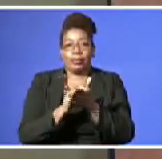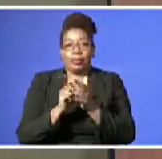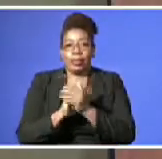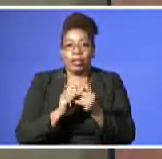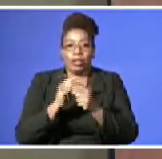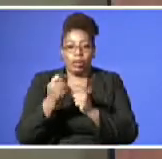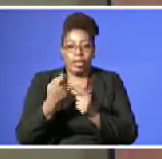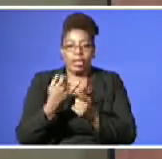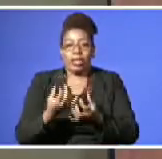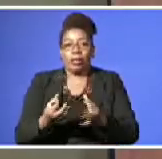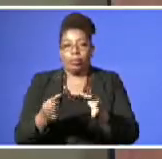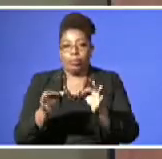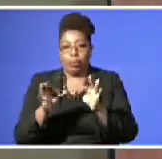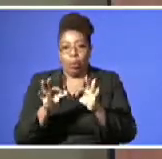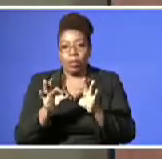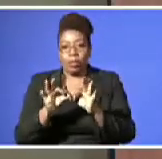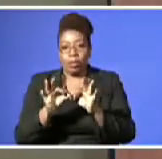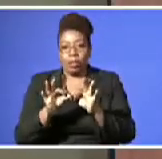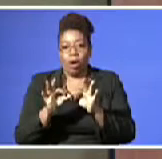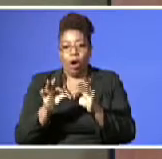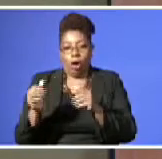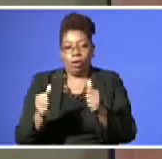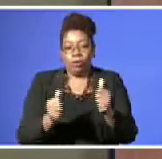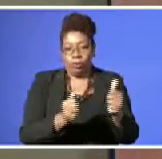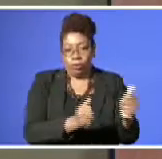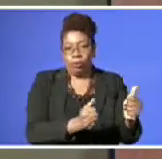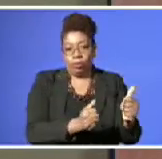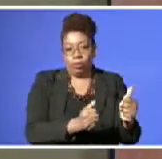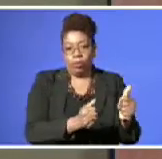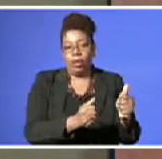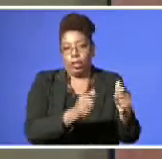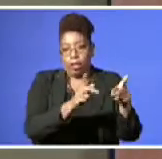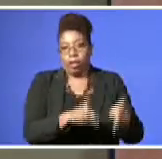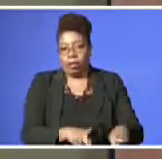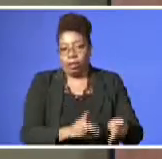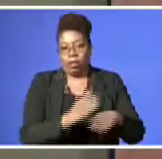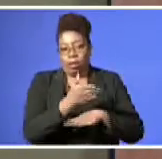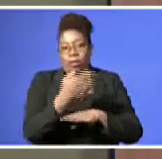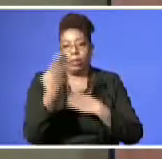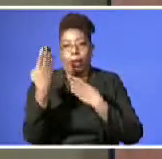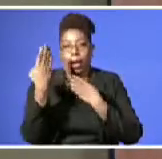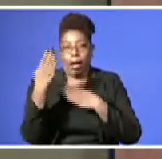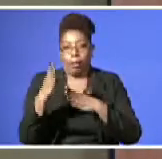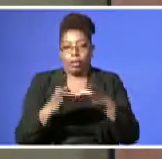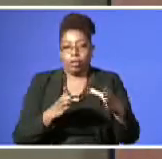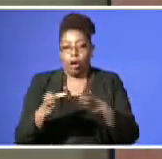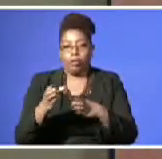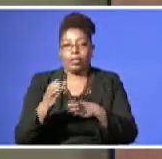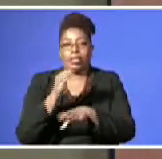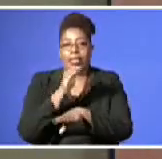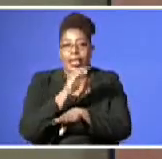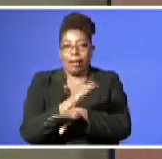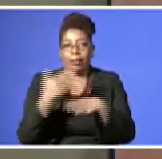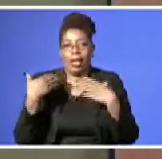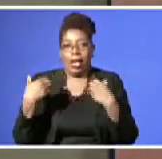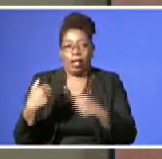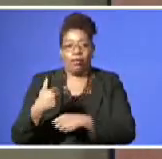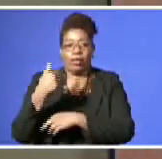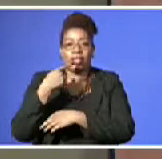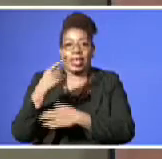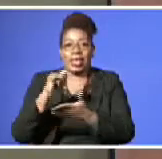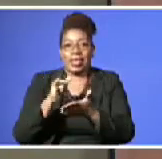COVID-19 is an important indicator of tracking COVID-19 cases across the Bahamas. Now, at that press conference this afternoon, health officials say